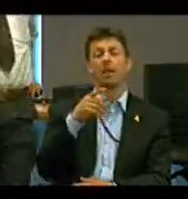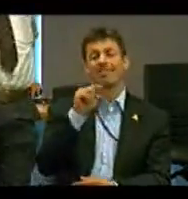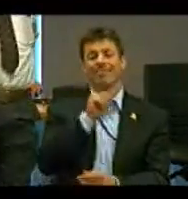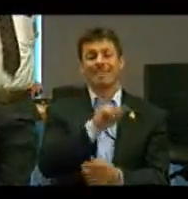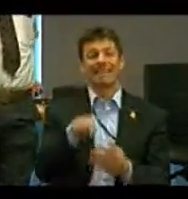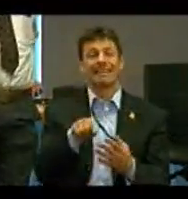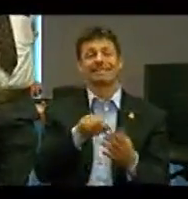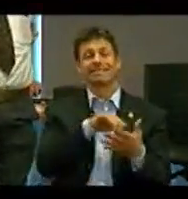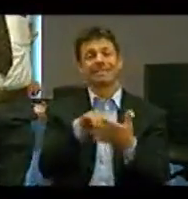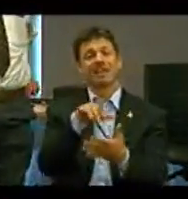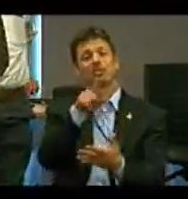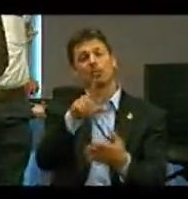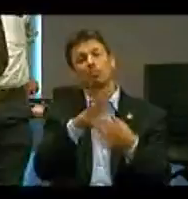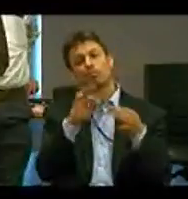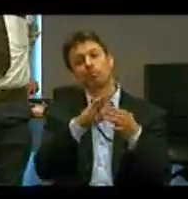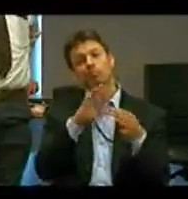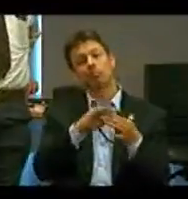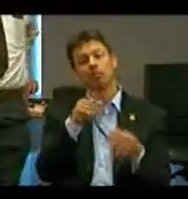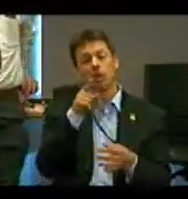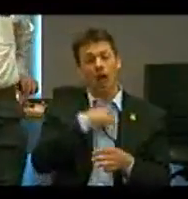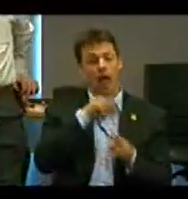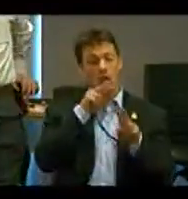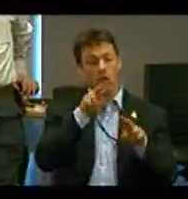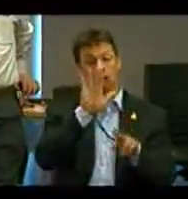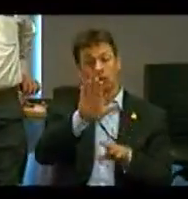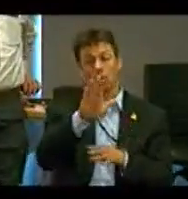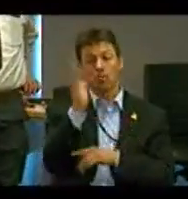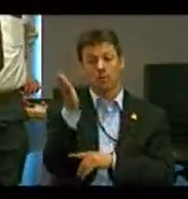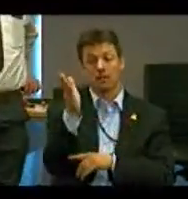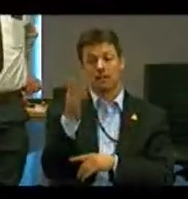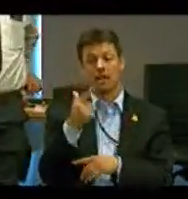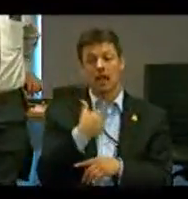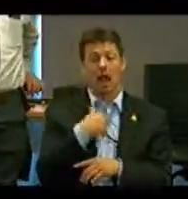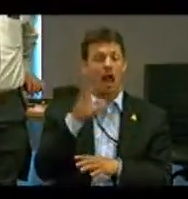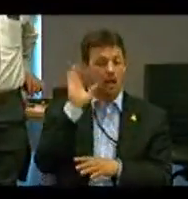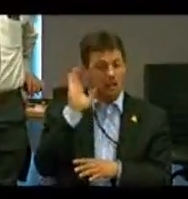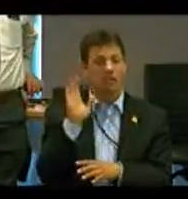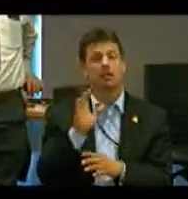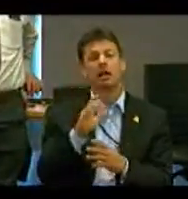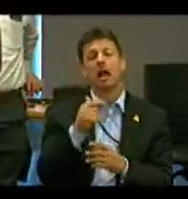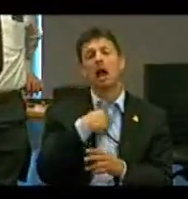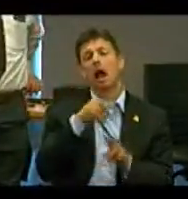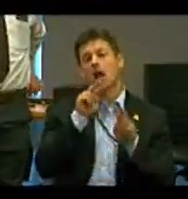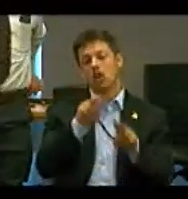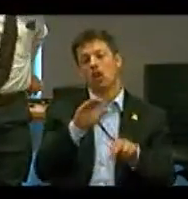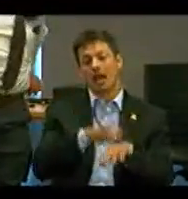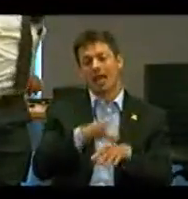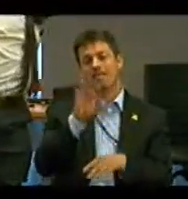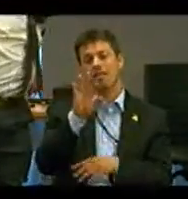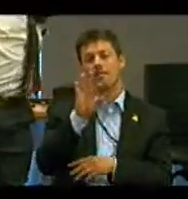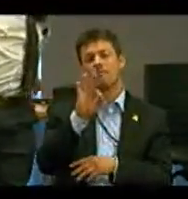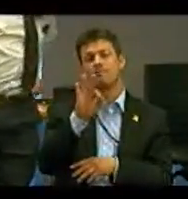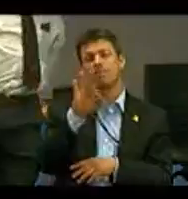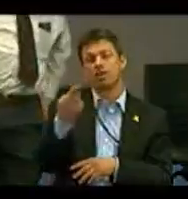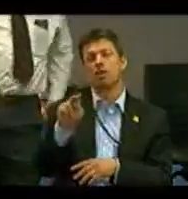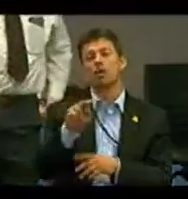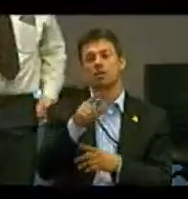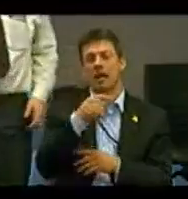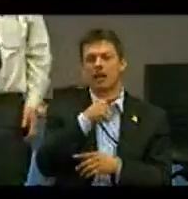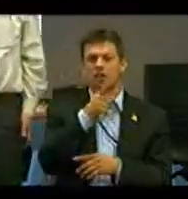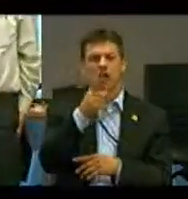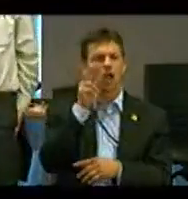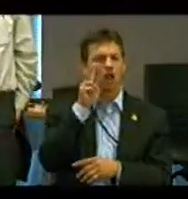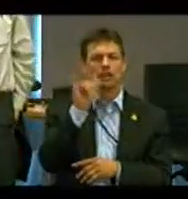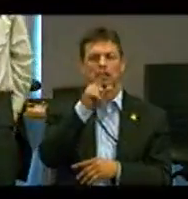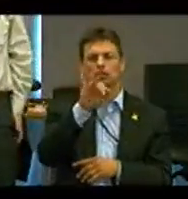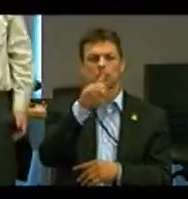you cited, I looked at your little presentation and I listened to it, and I looked at the footnotes, and it looks like you just went through the